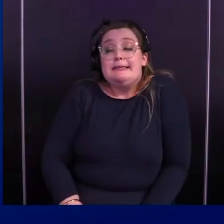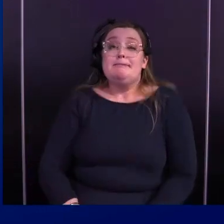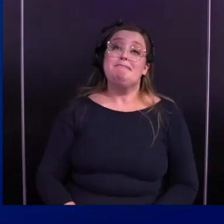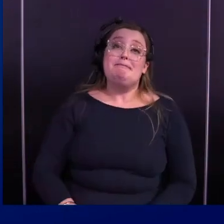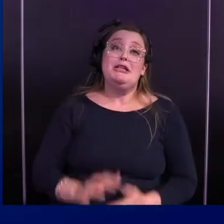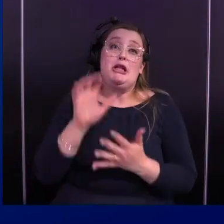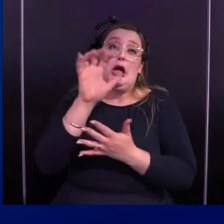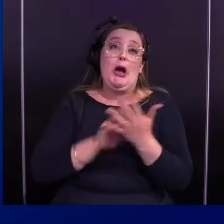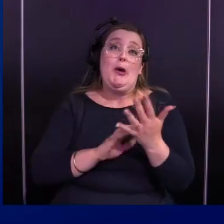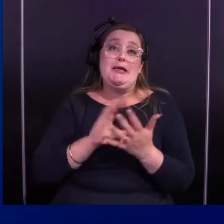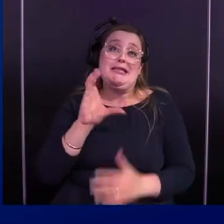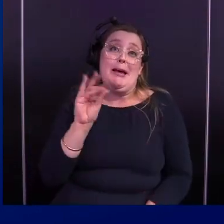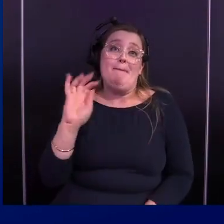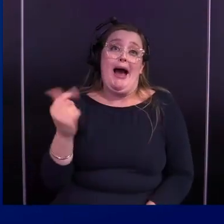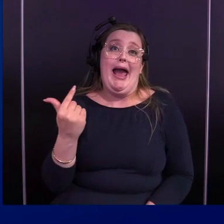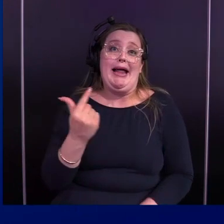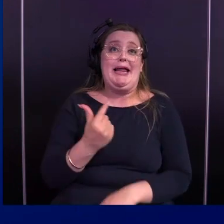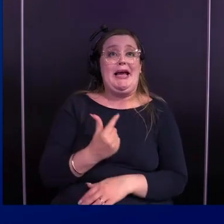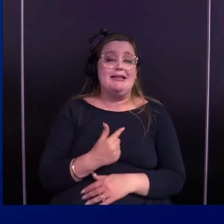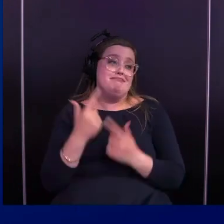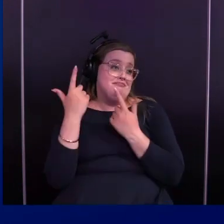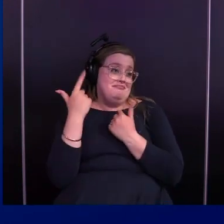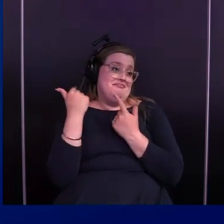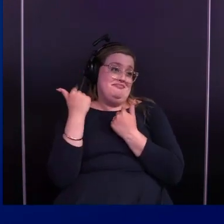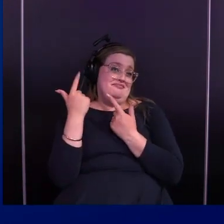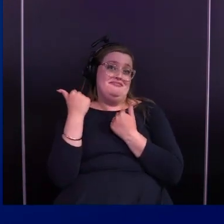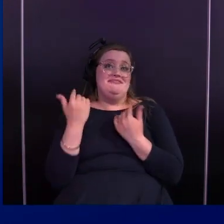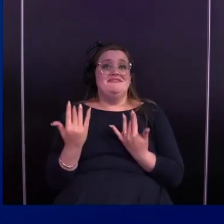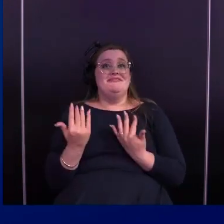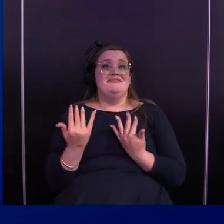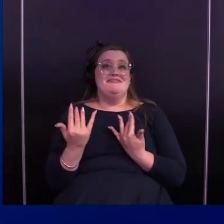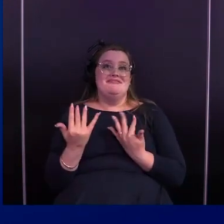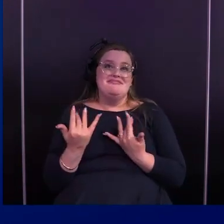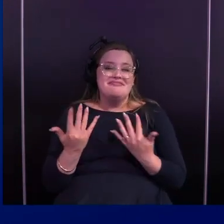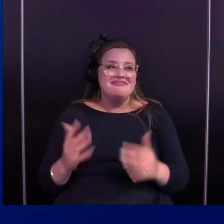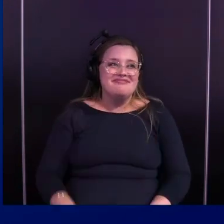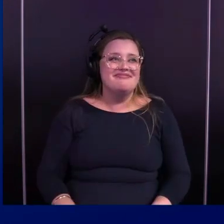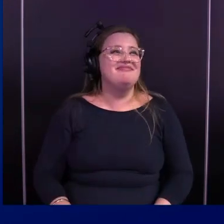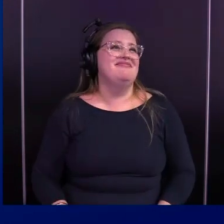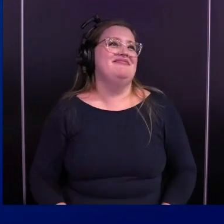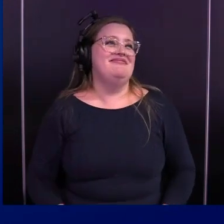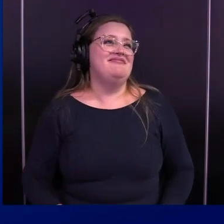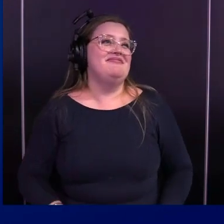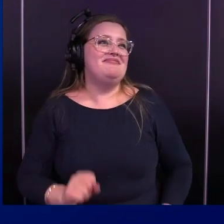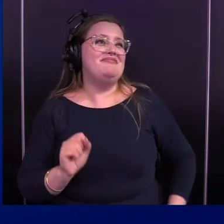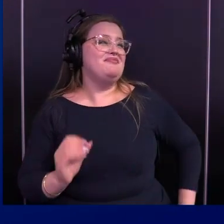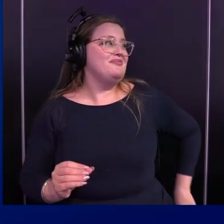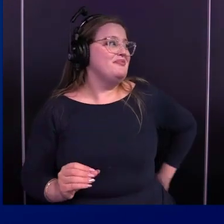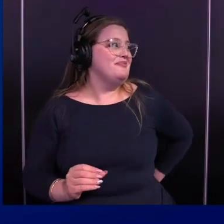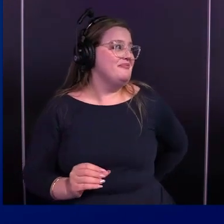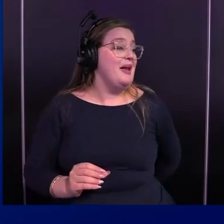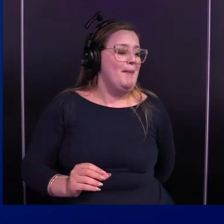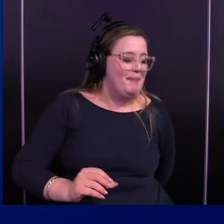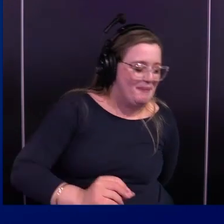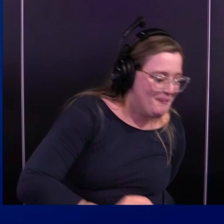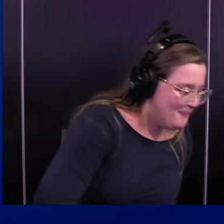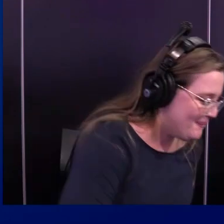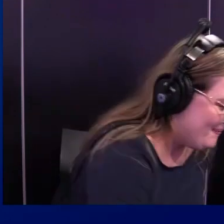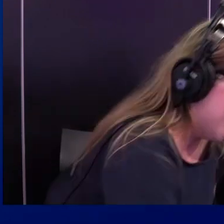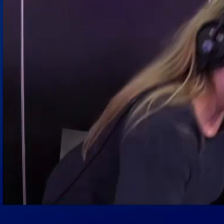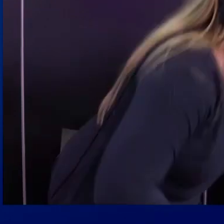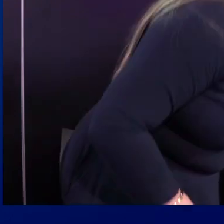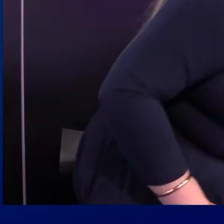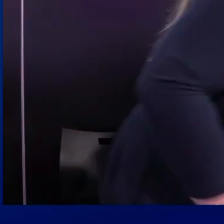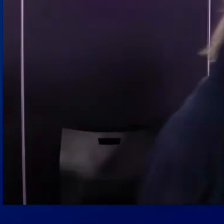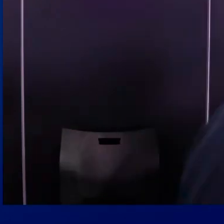carry on. And they're, doing like a sword fight or whatever it is, So where can,